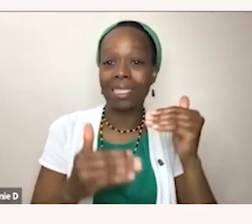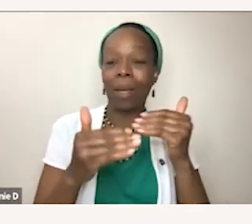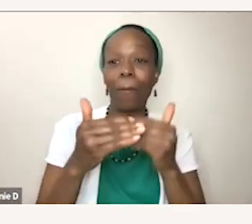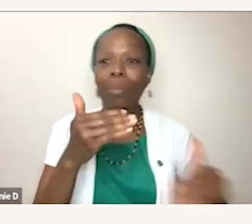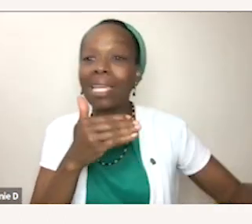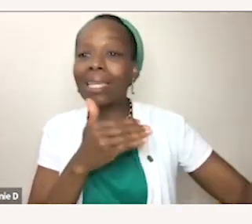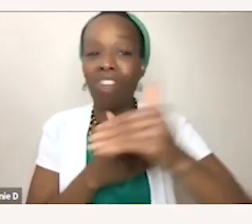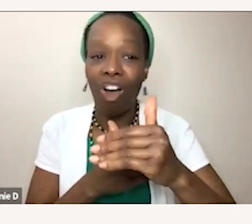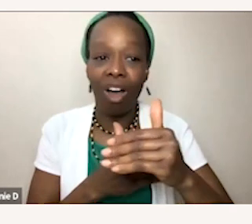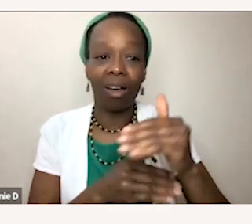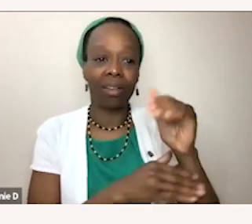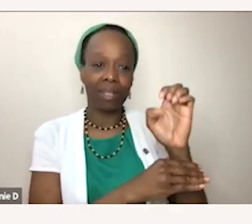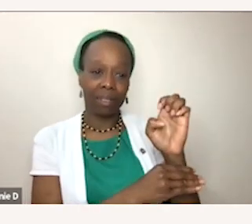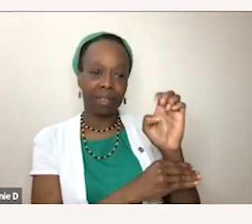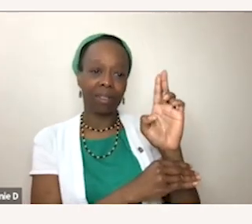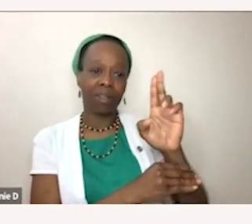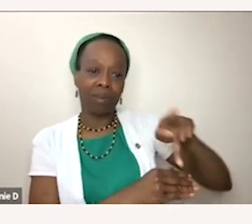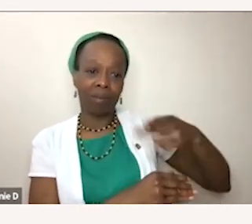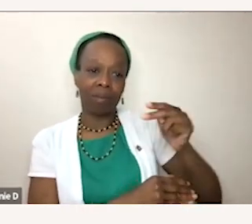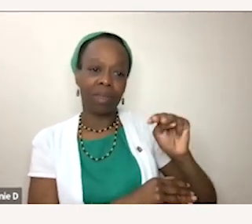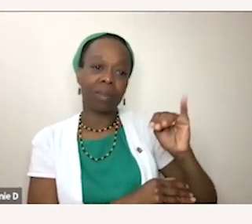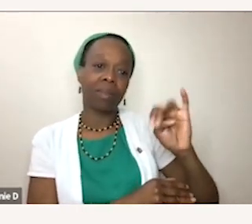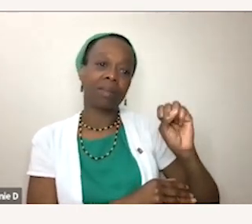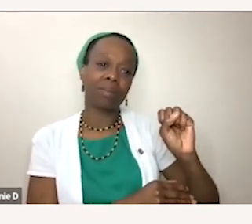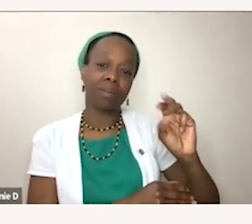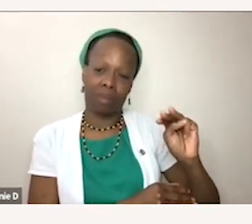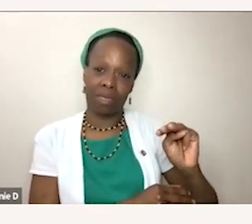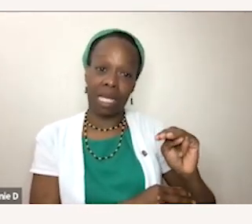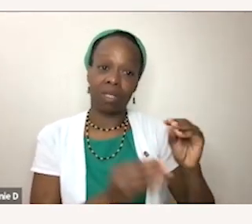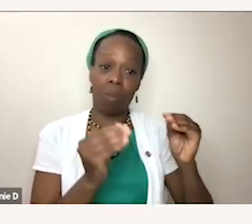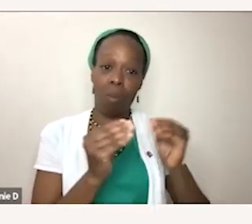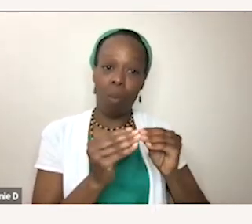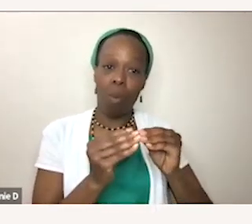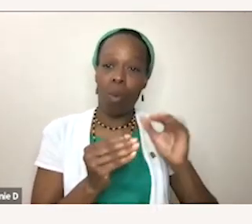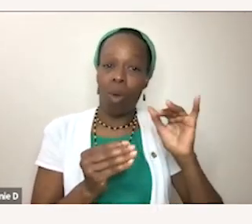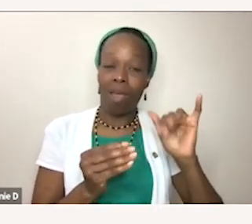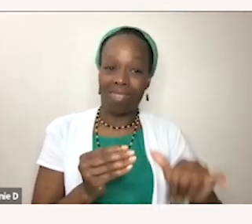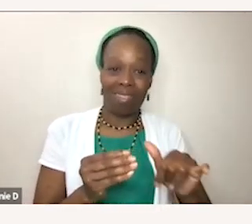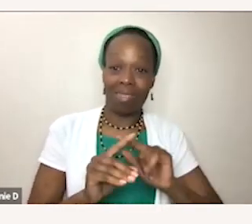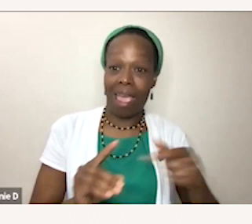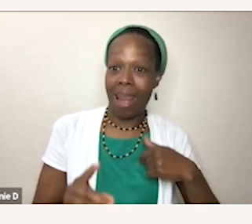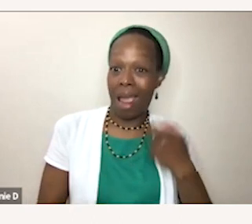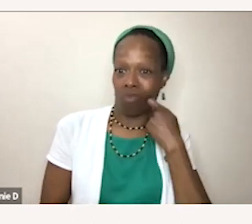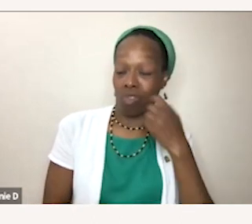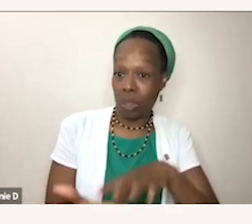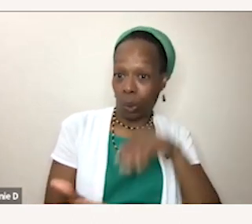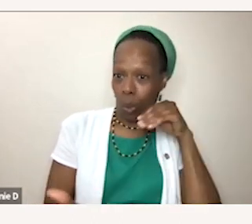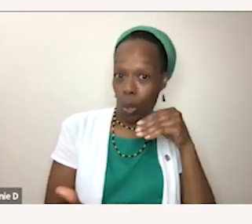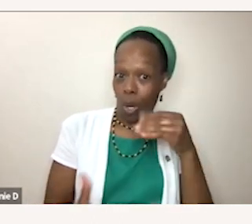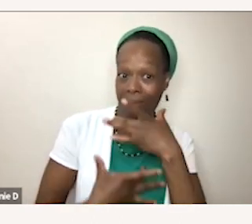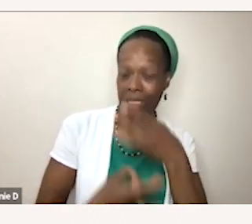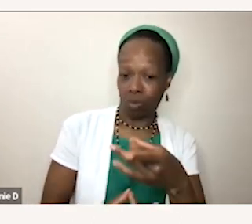a true slur. And I've actually recently learned, this is an interesting fact, because we're all learning all the time,